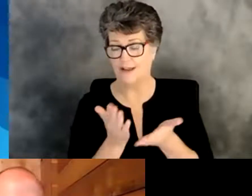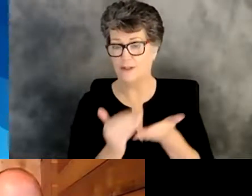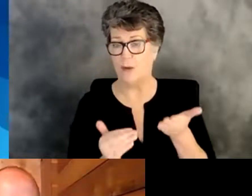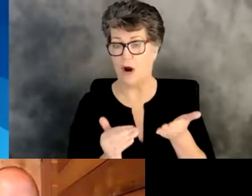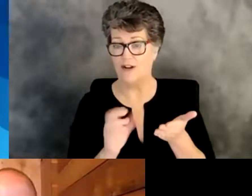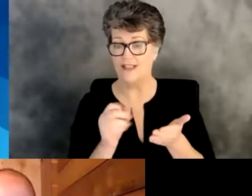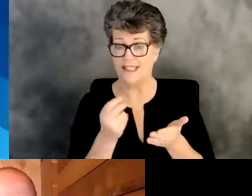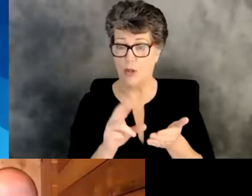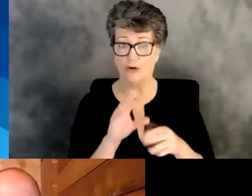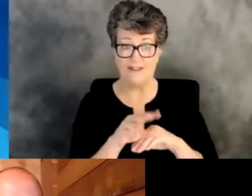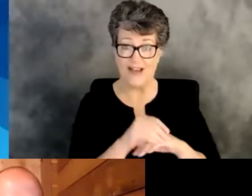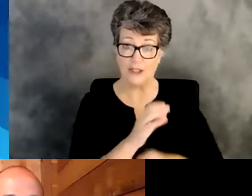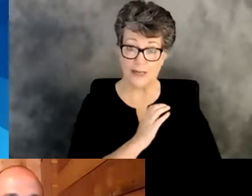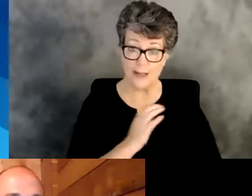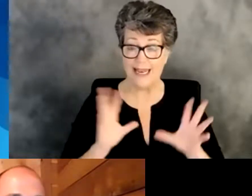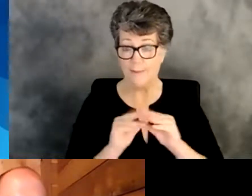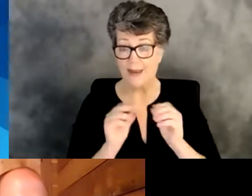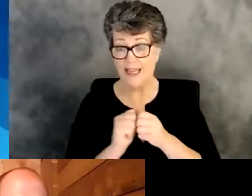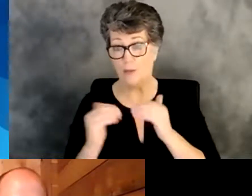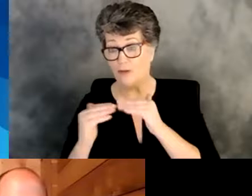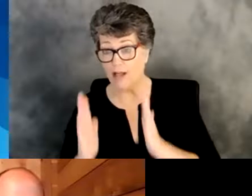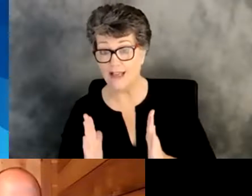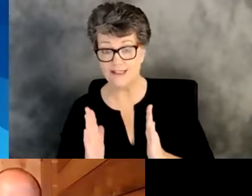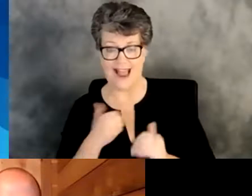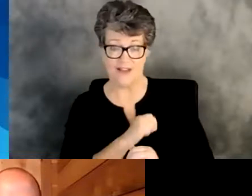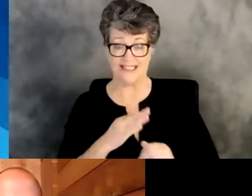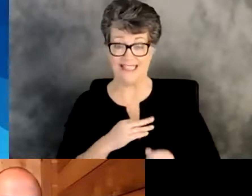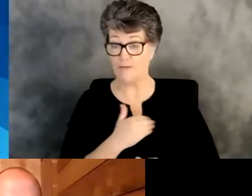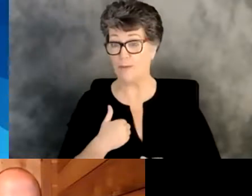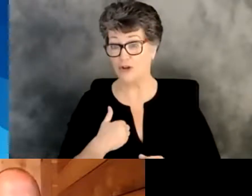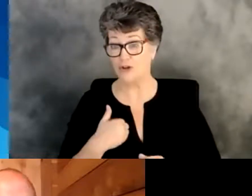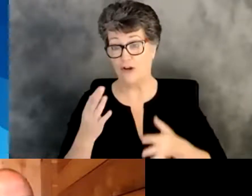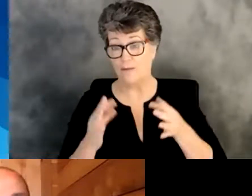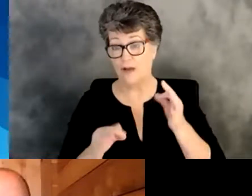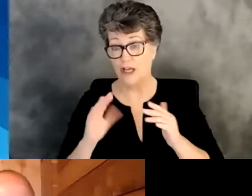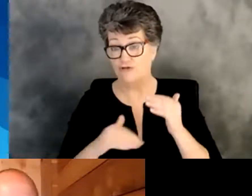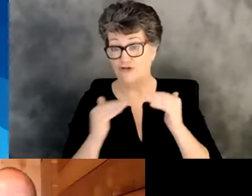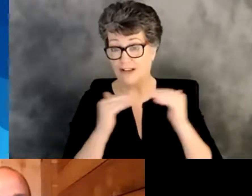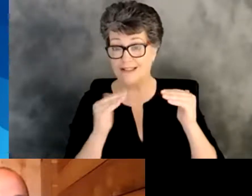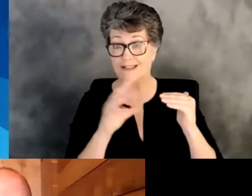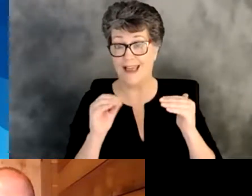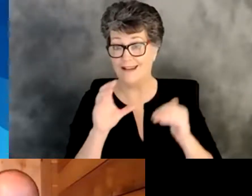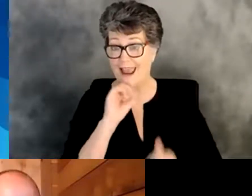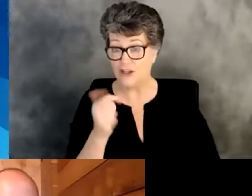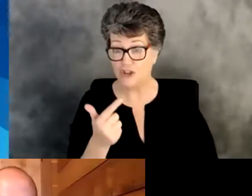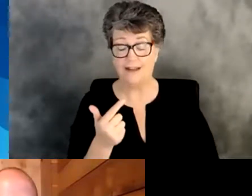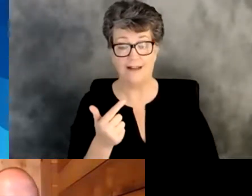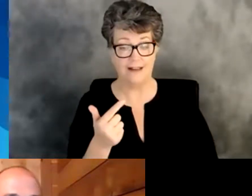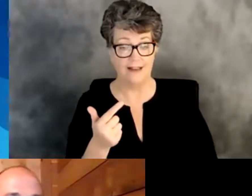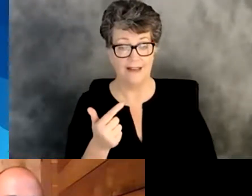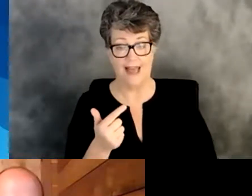Stakeholder Advisory Committee and meeting with colleagues. I know I have staff members from Justice and Aging who are on the Equity Work Group and the